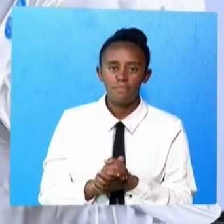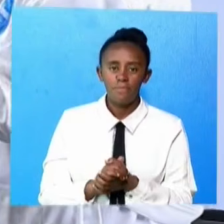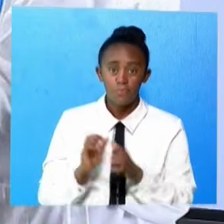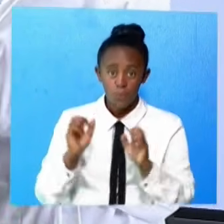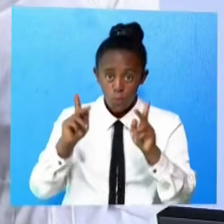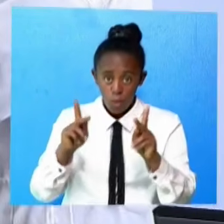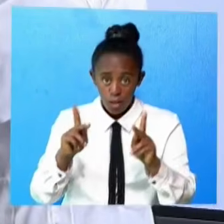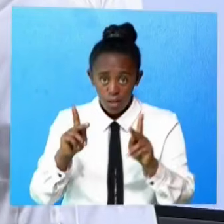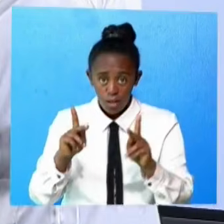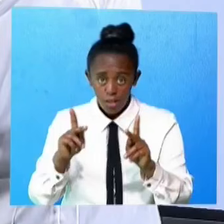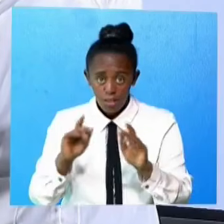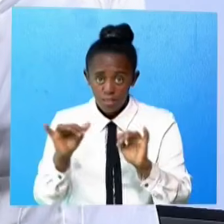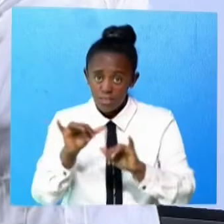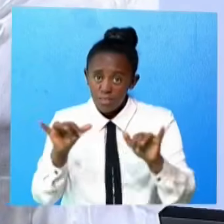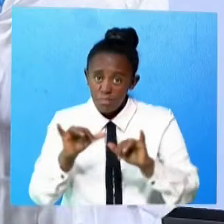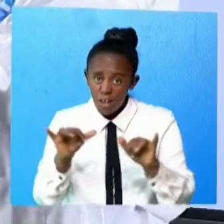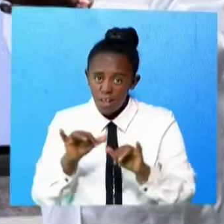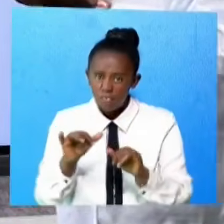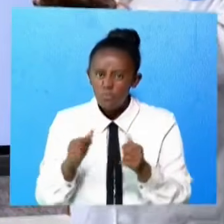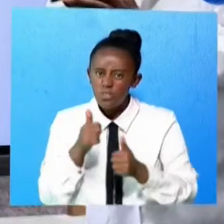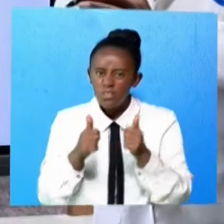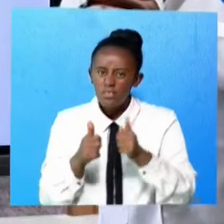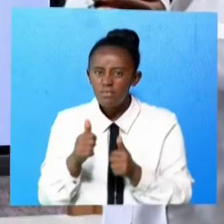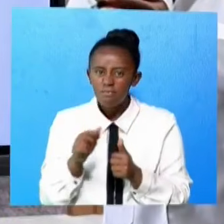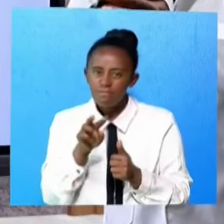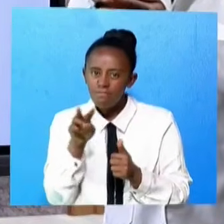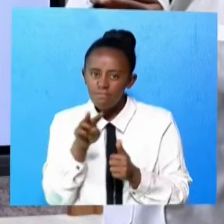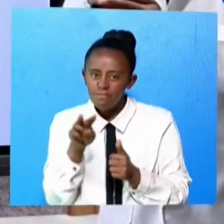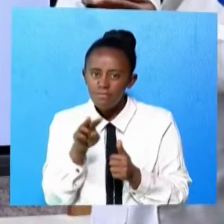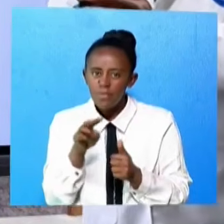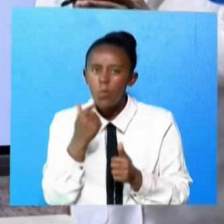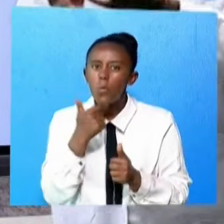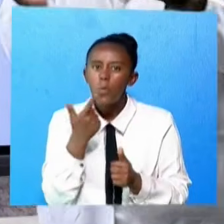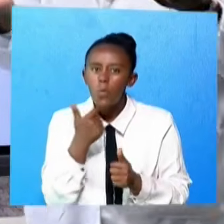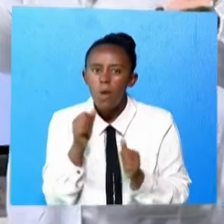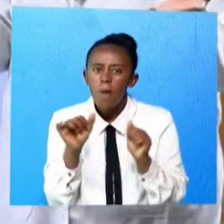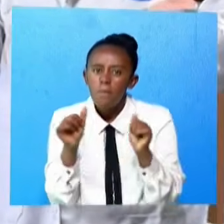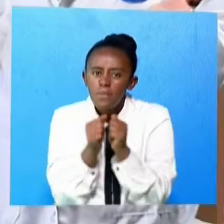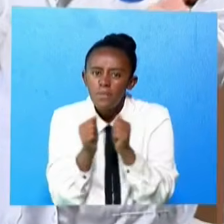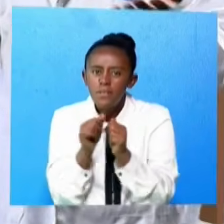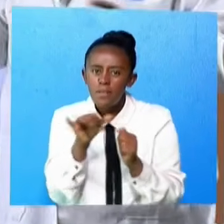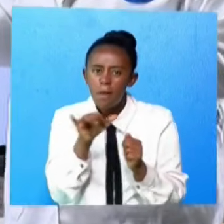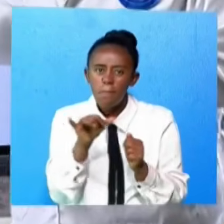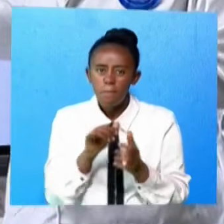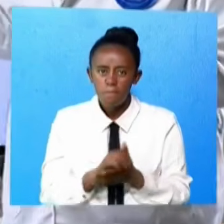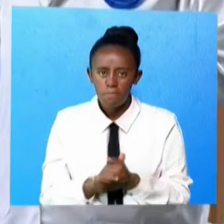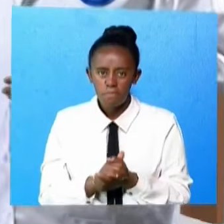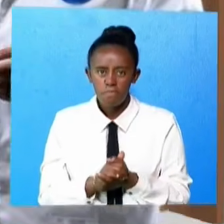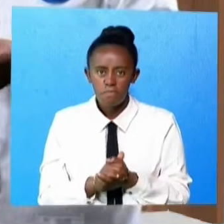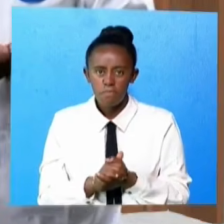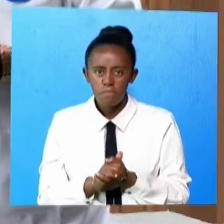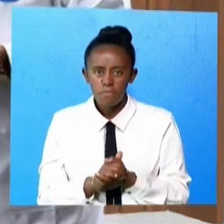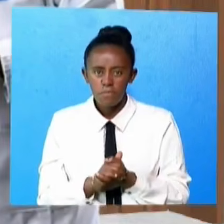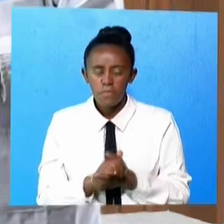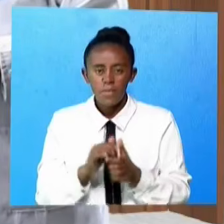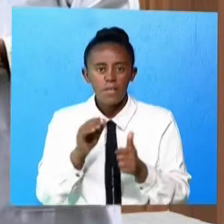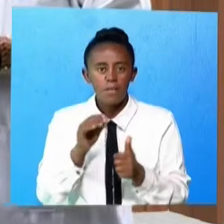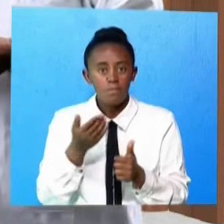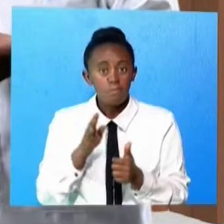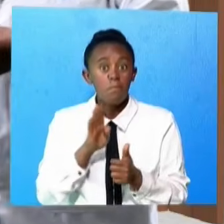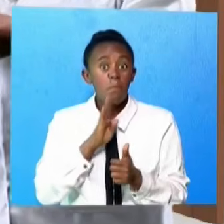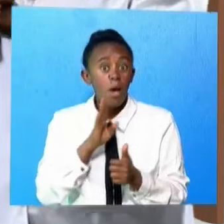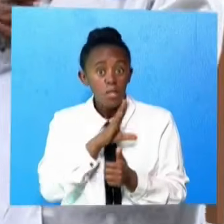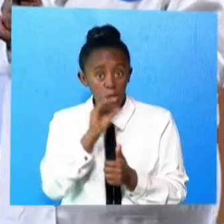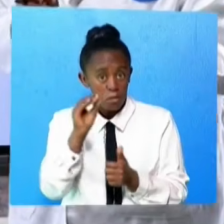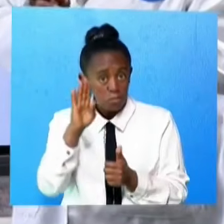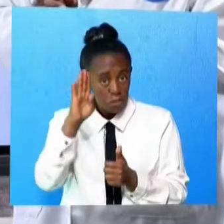Okay, who do you think is similar in their age? Of course. Who are they? Definitely. They are Bati and